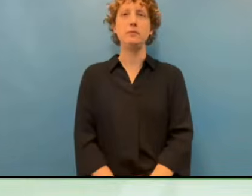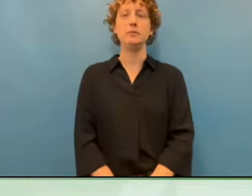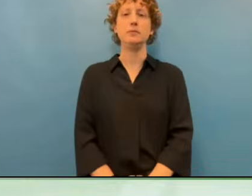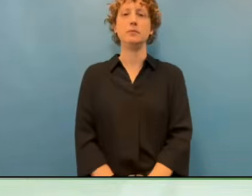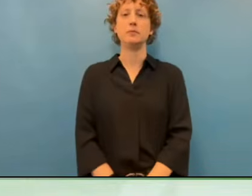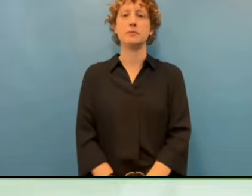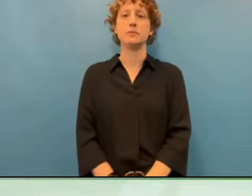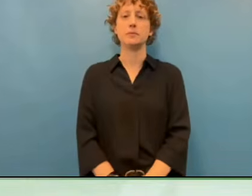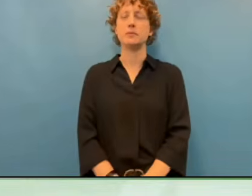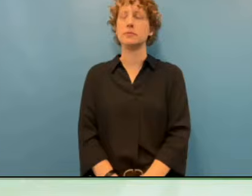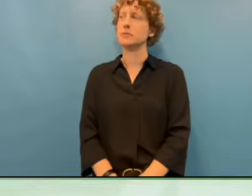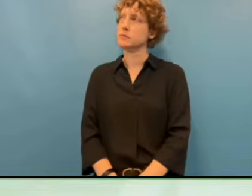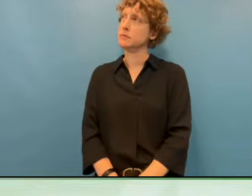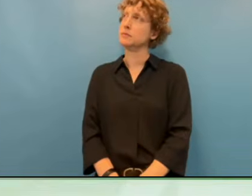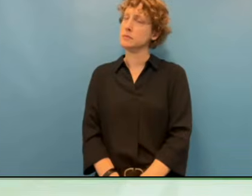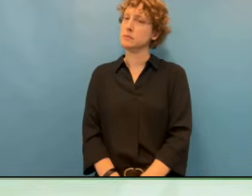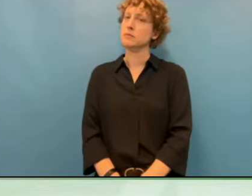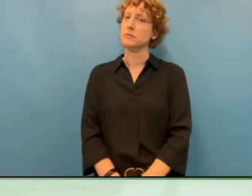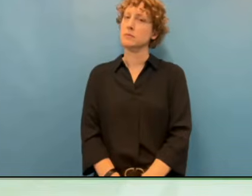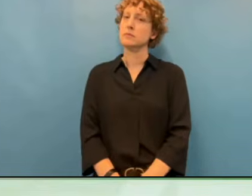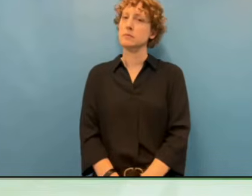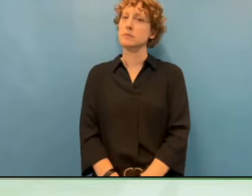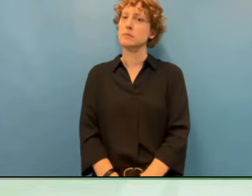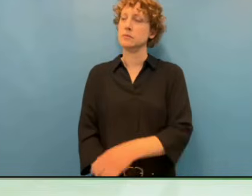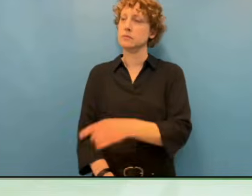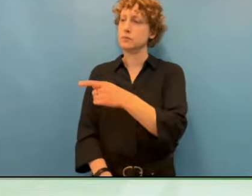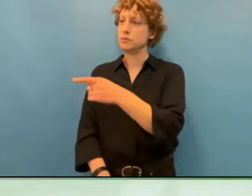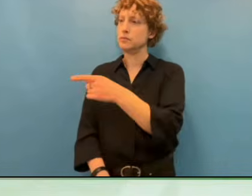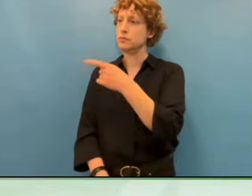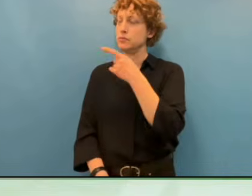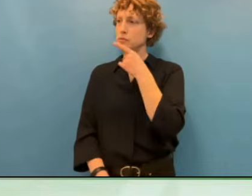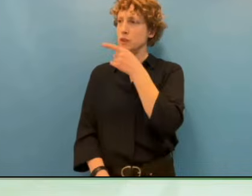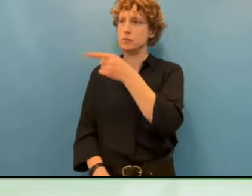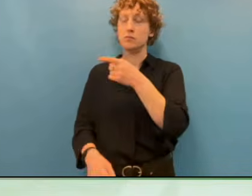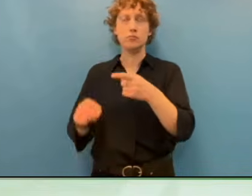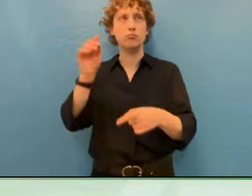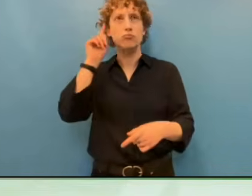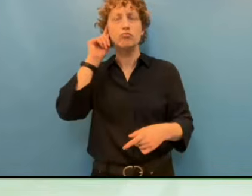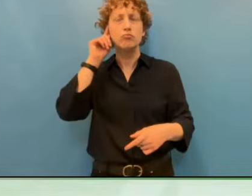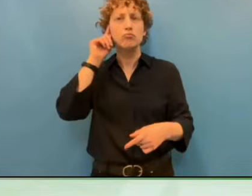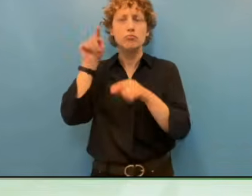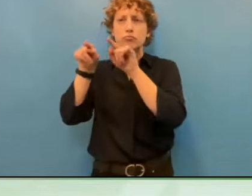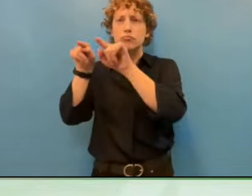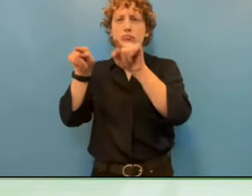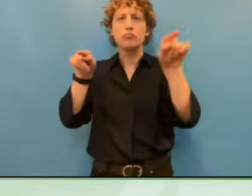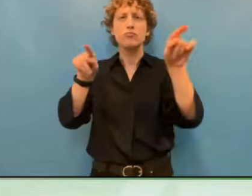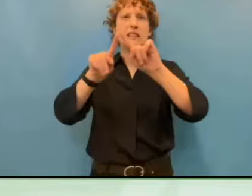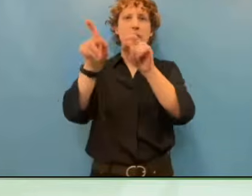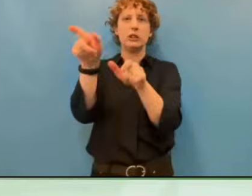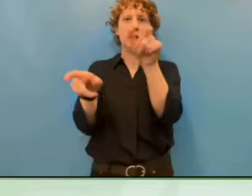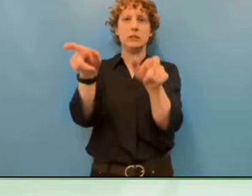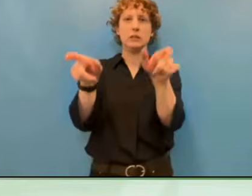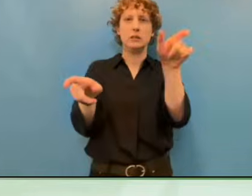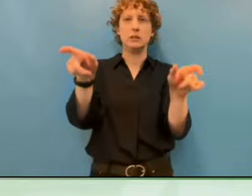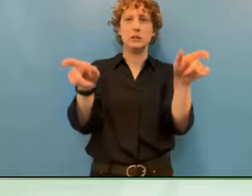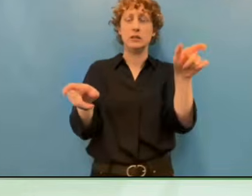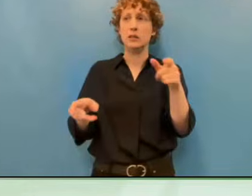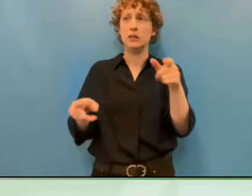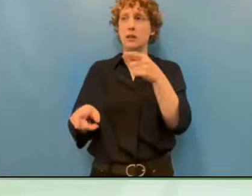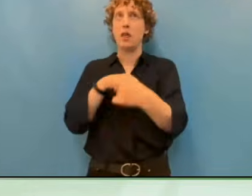of listening to consumers, one of the biggest fears is actually that this is going to replace cash, where